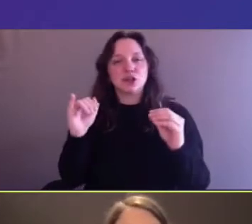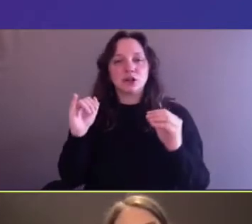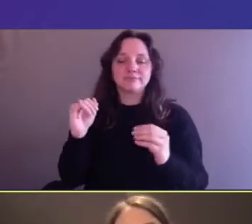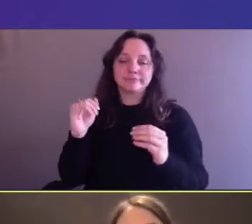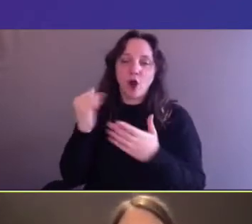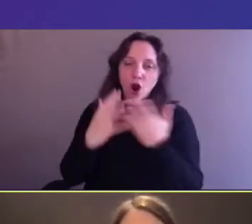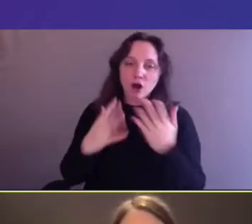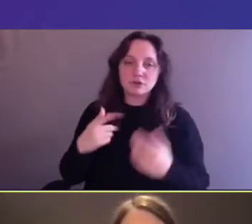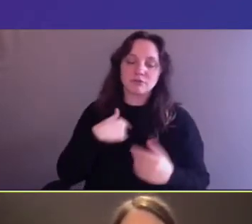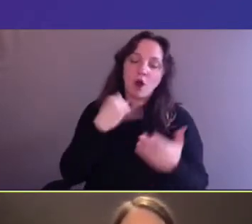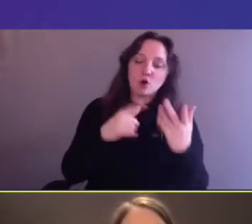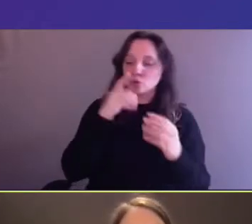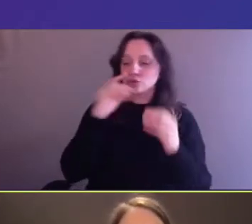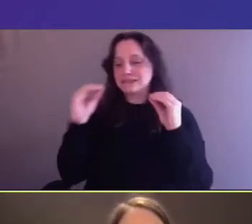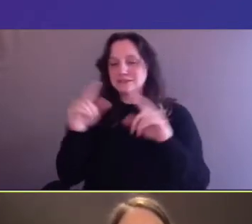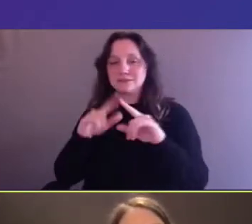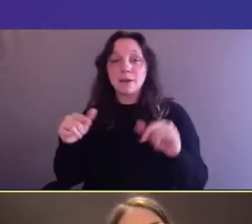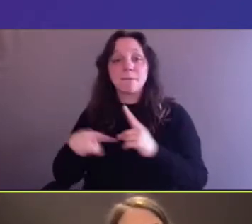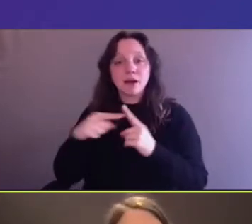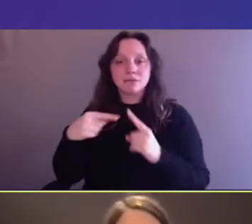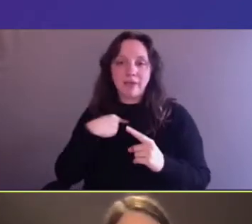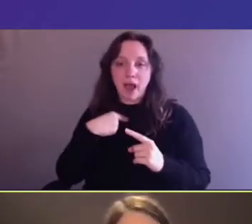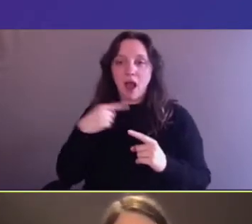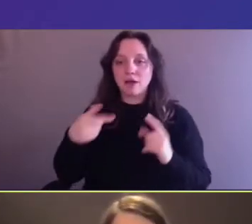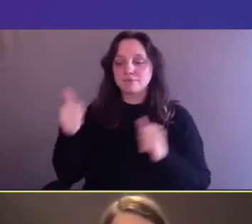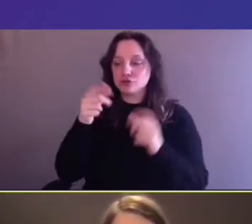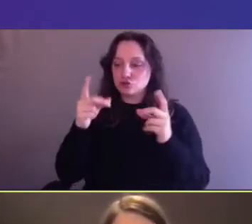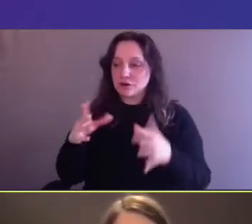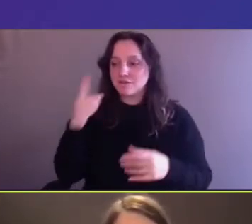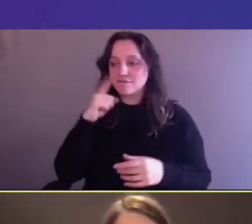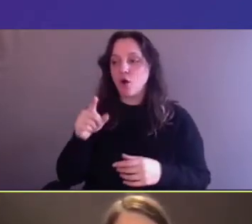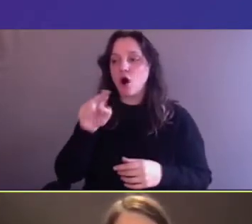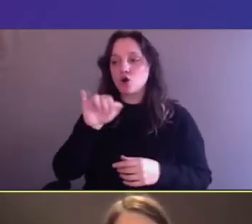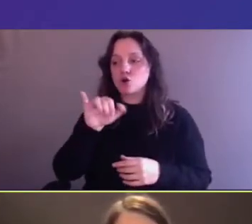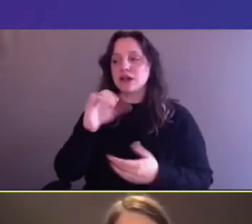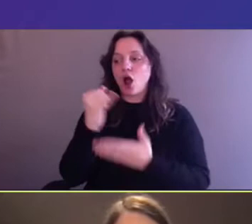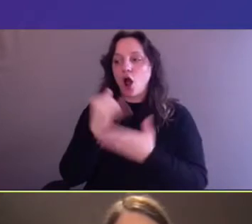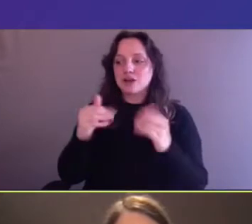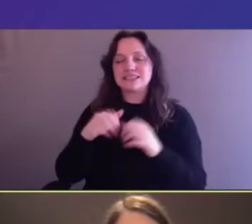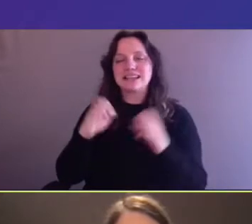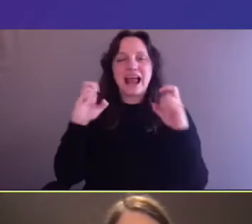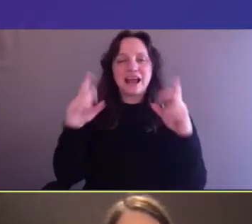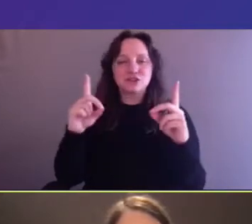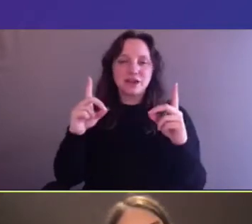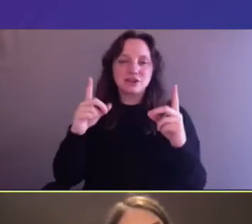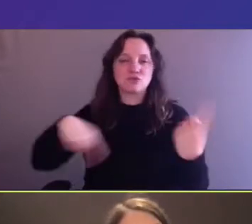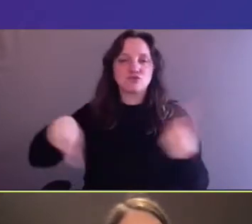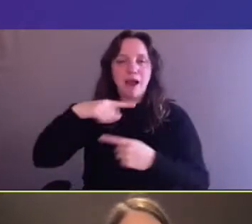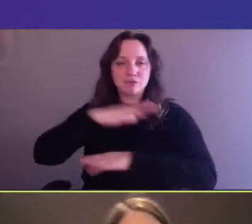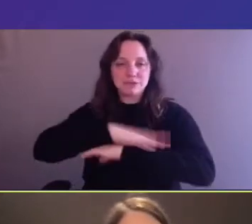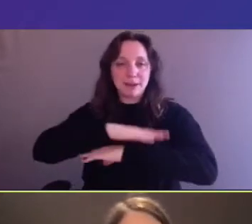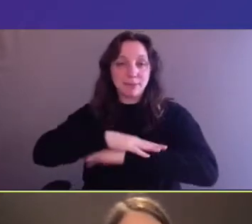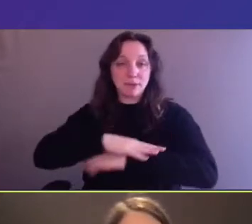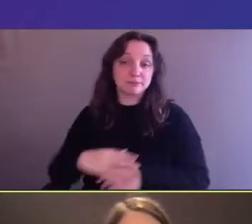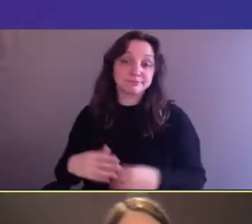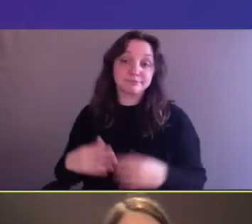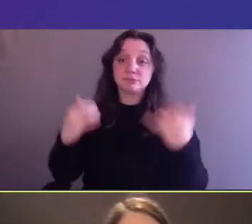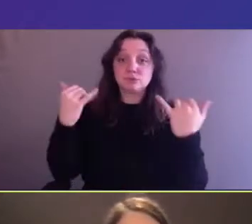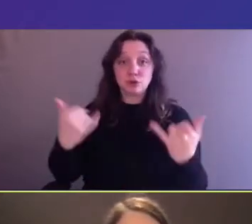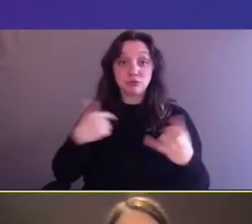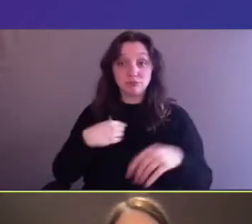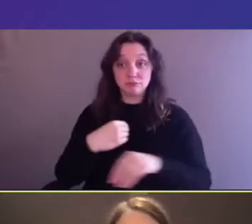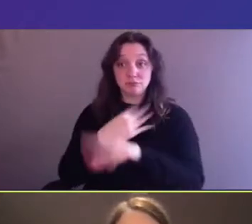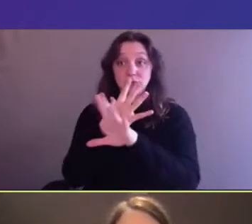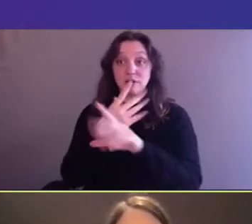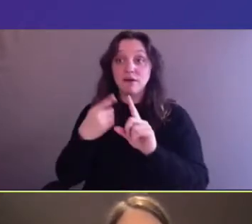director of the New York City Arts and Education Roundtable. And currently I'm calling in